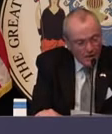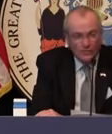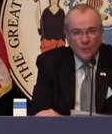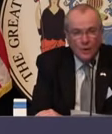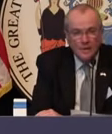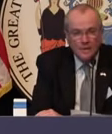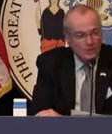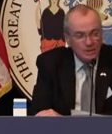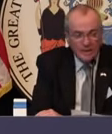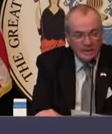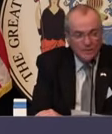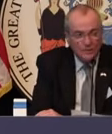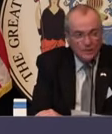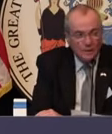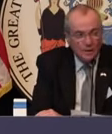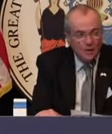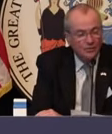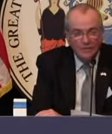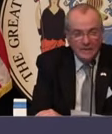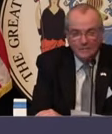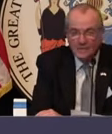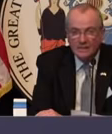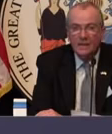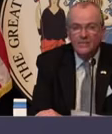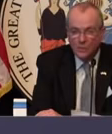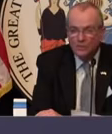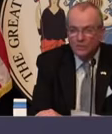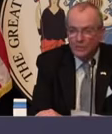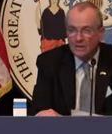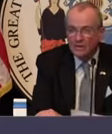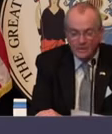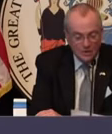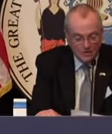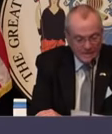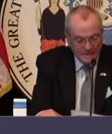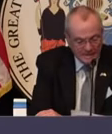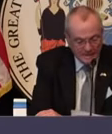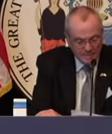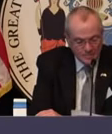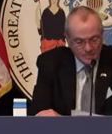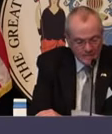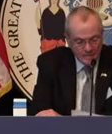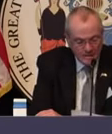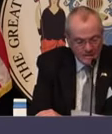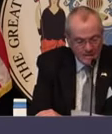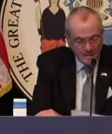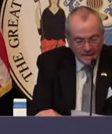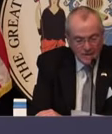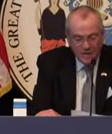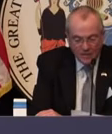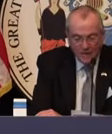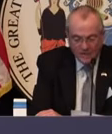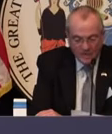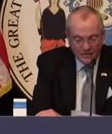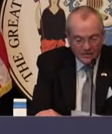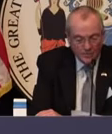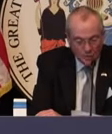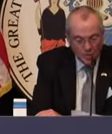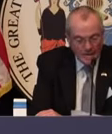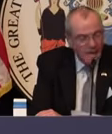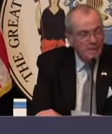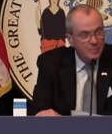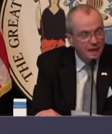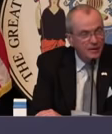turn on, I also wanted to give a shout out to a loss of life that had nothing whatsoever to do with COVID-19. And you may have read about